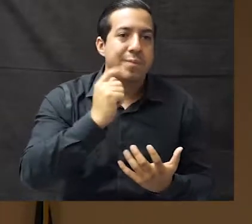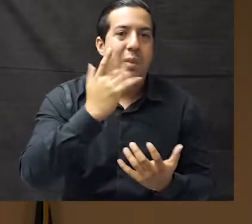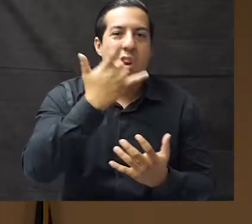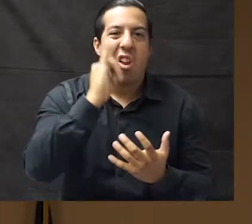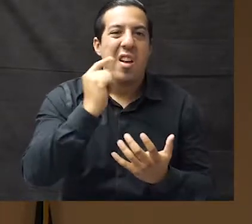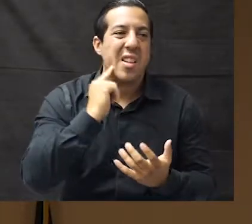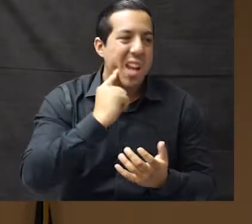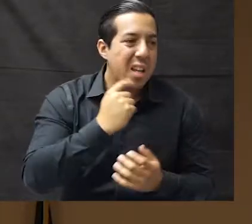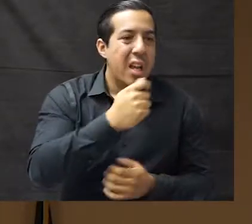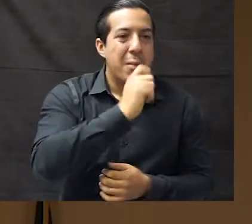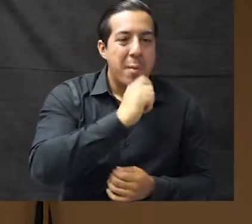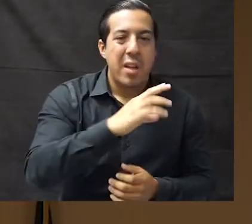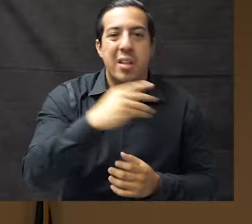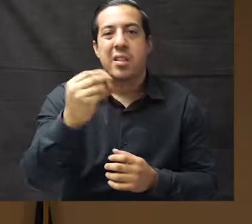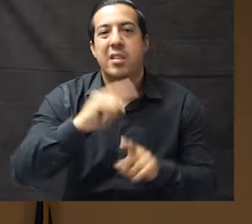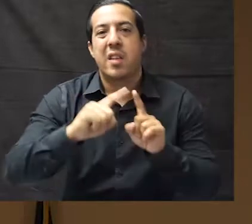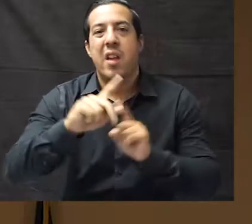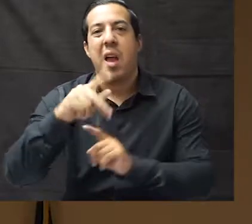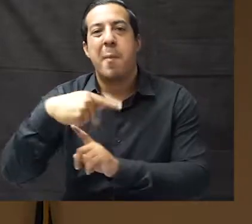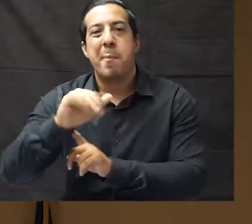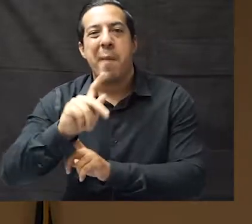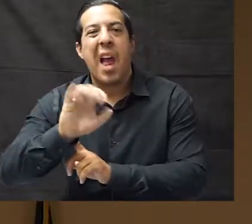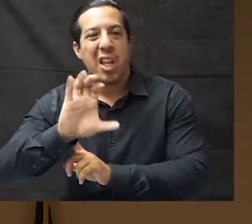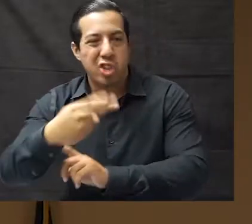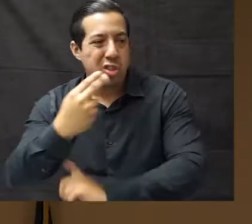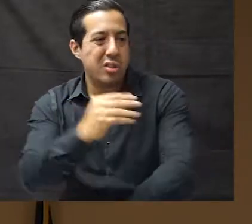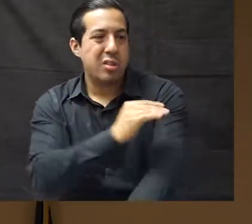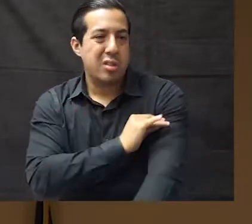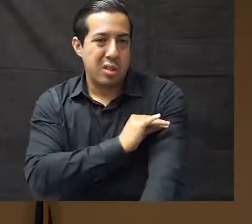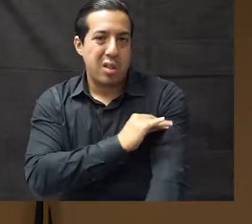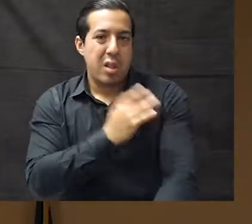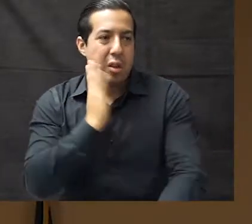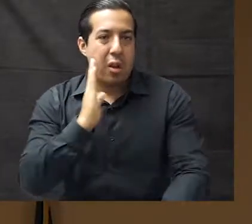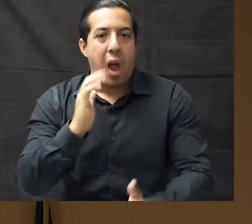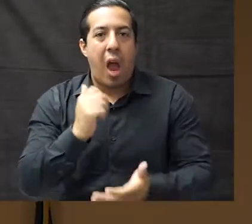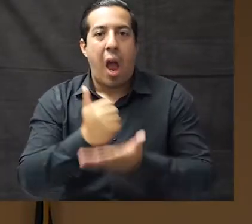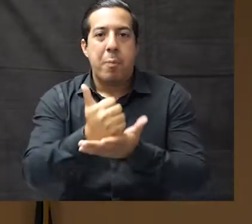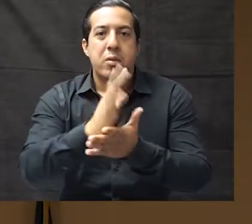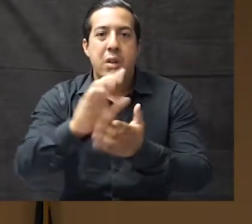as a cutting agent. It's added into things like heroin and other drugs.